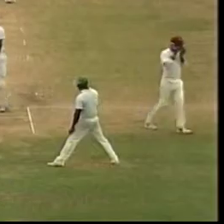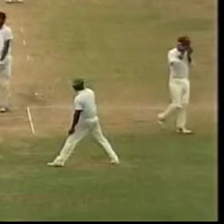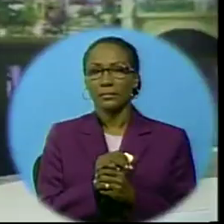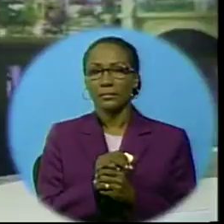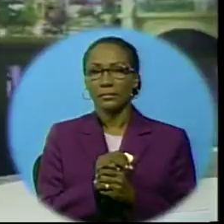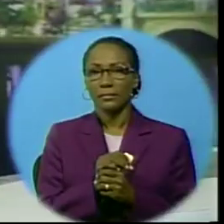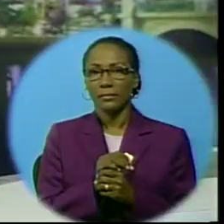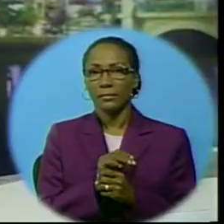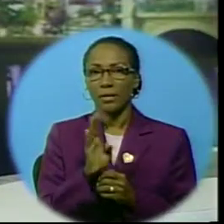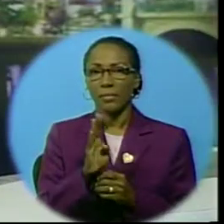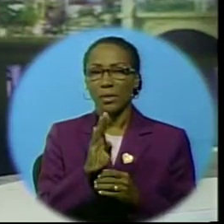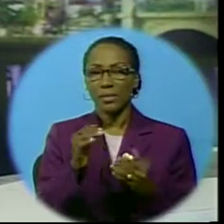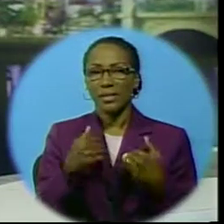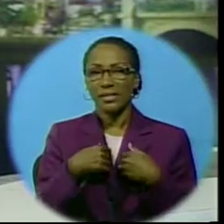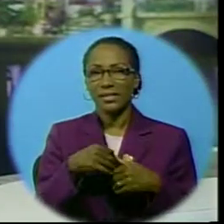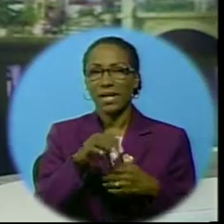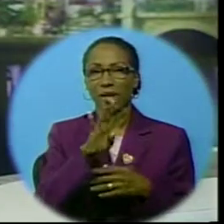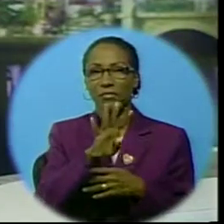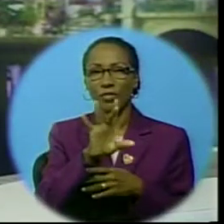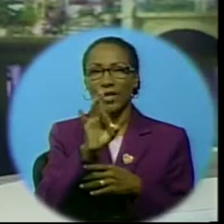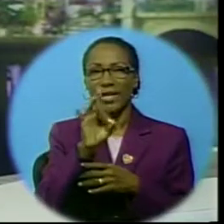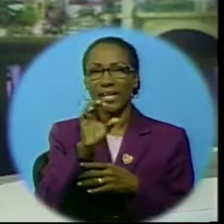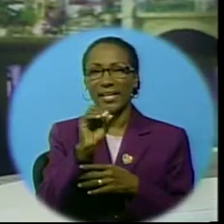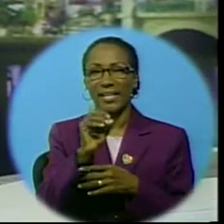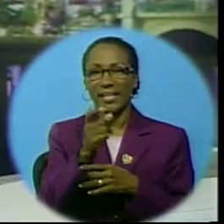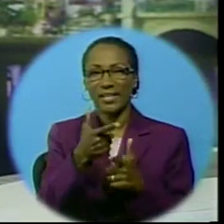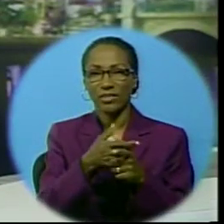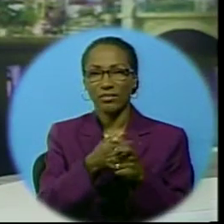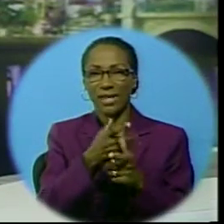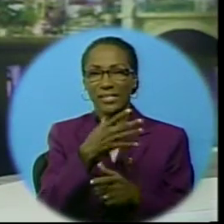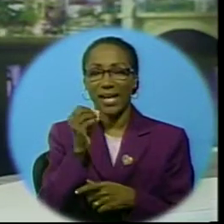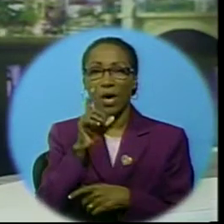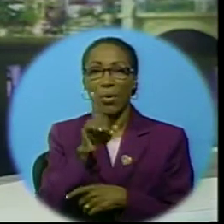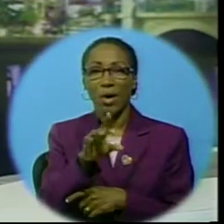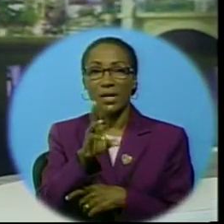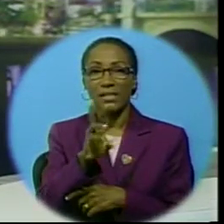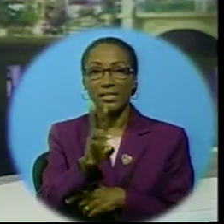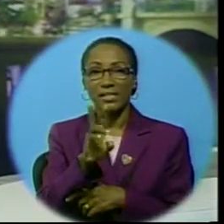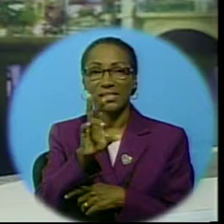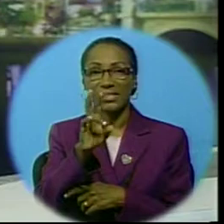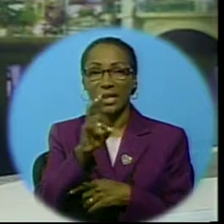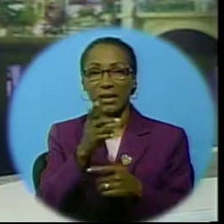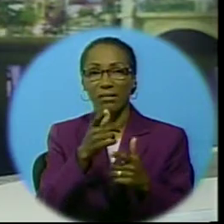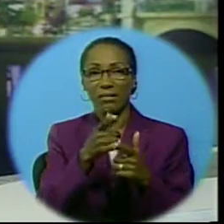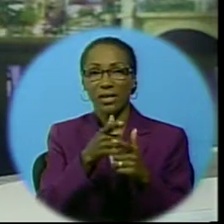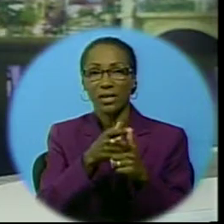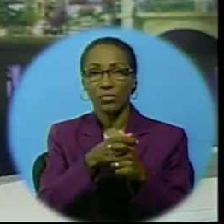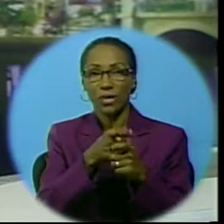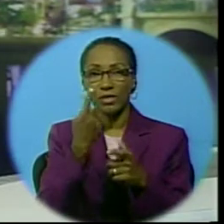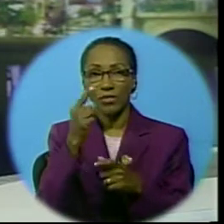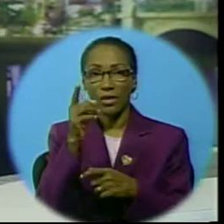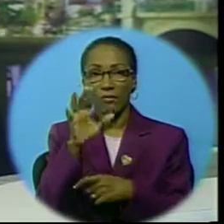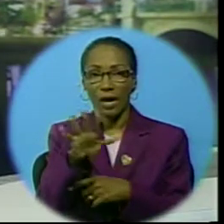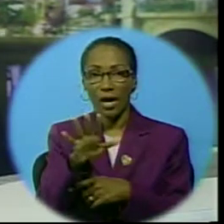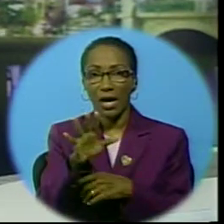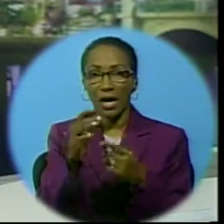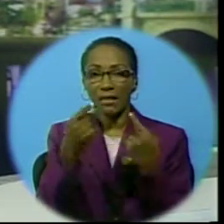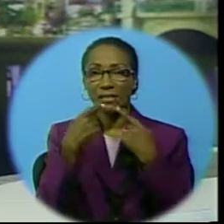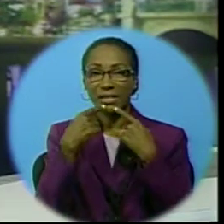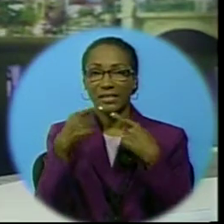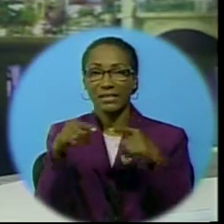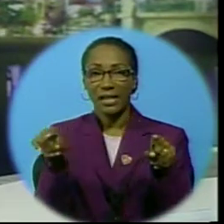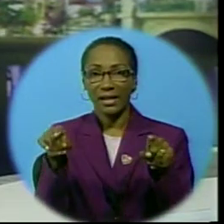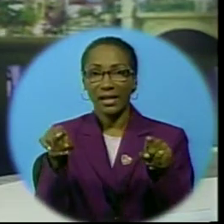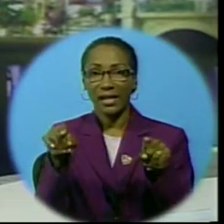CBC Sports. Thanks, Damien. Scores in the match: Barbados 480 and 167 for 5 declared. The Windward